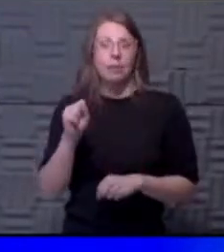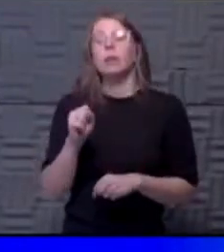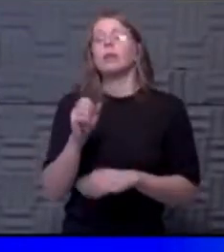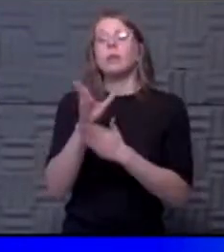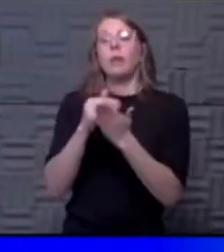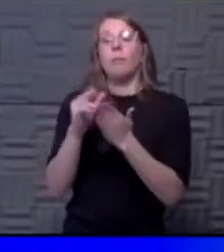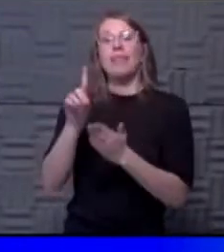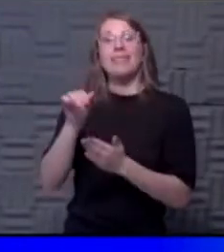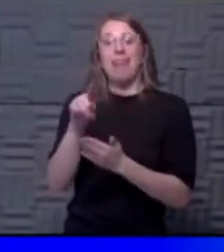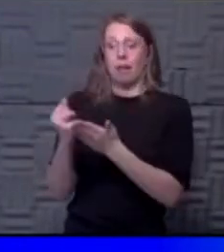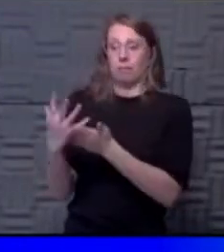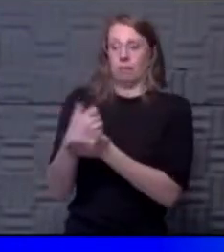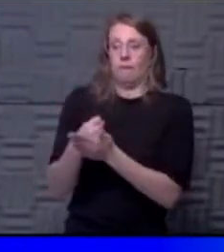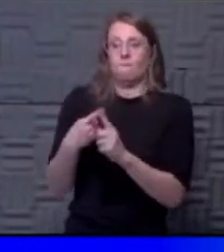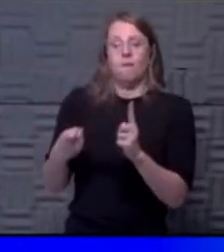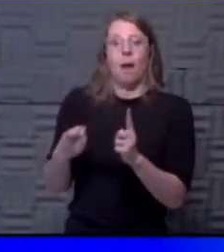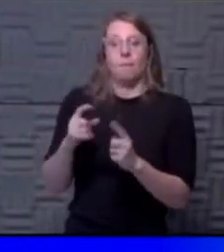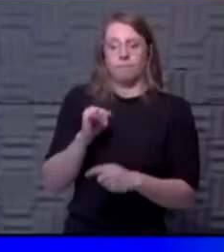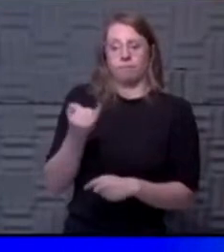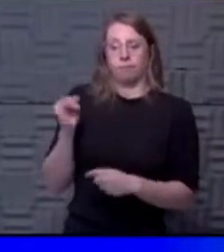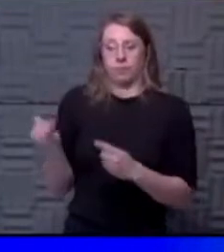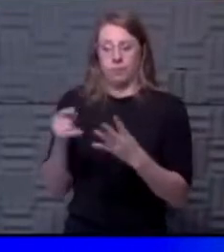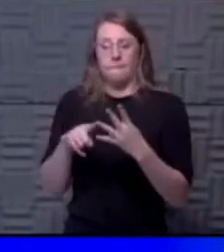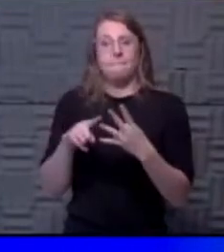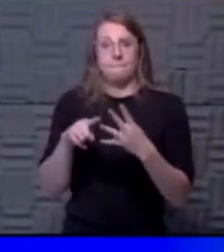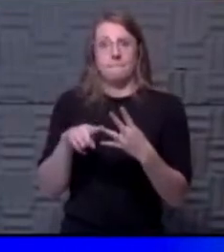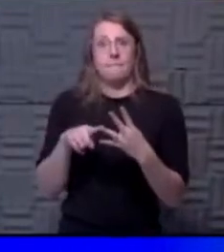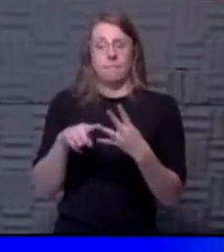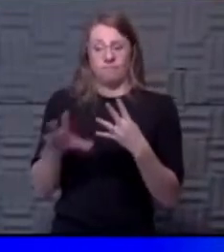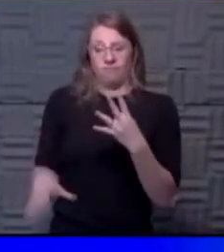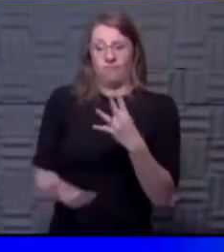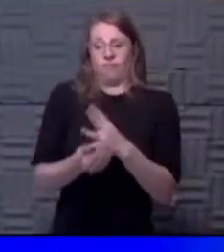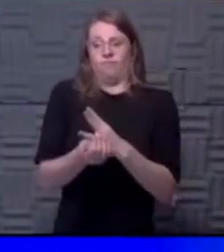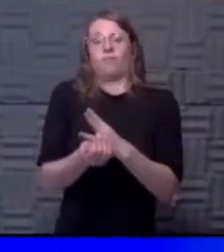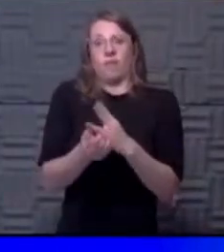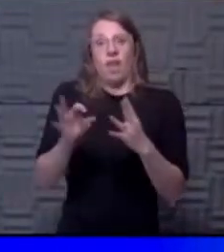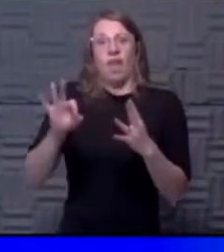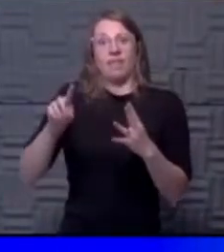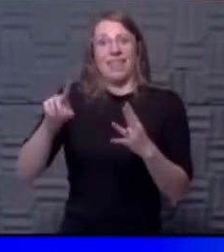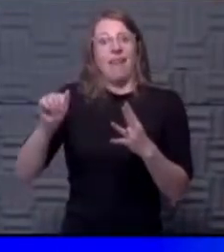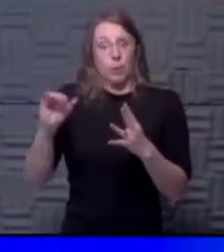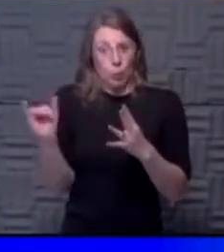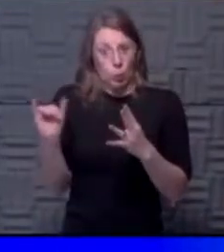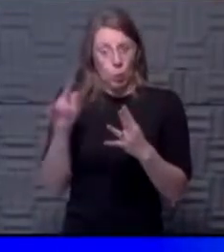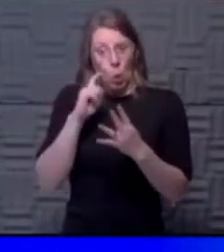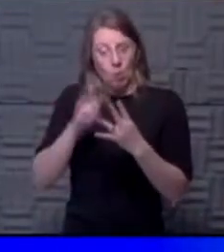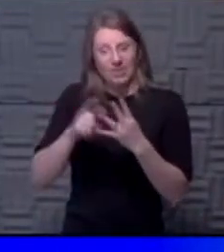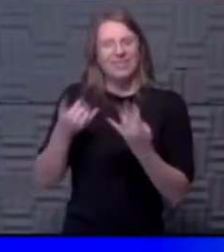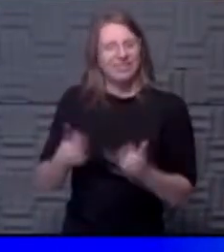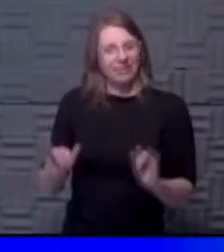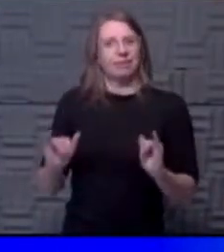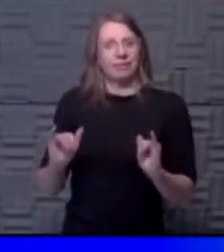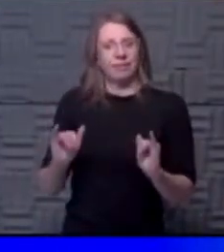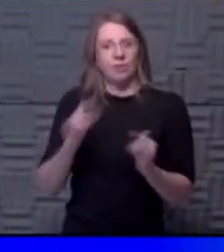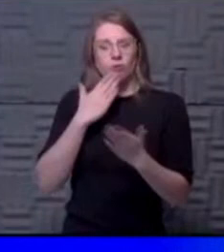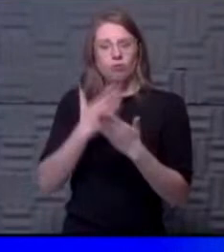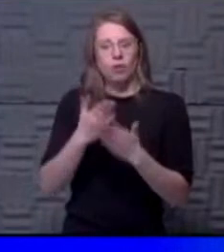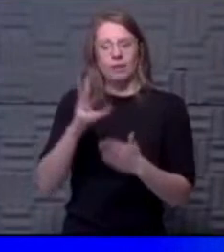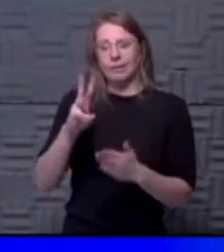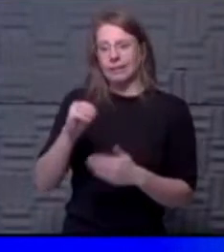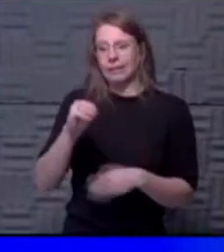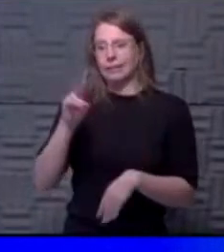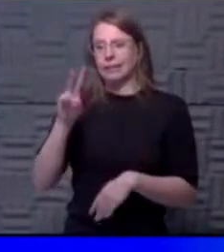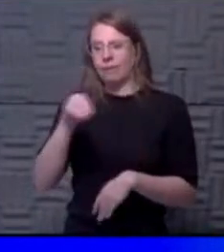from the Johnson & Johnson addendum to the FDA as well that showed still pretty good 60 to